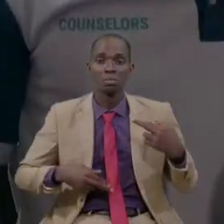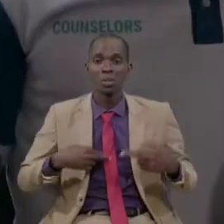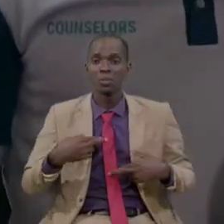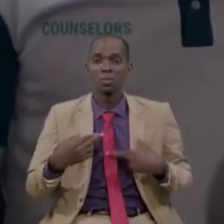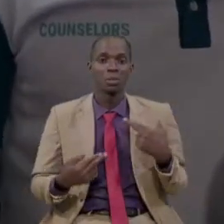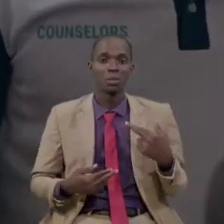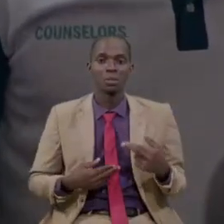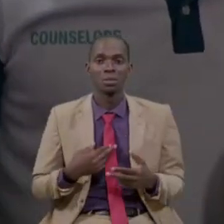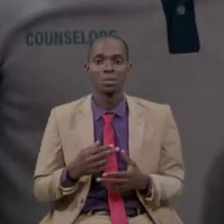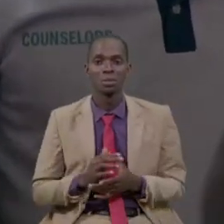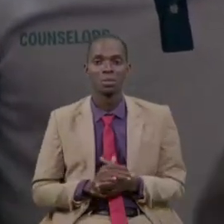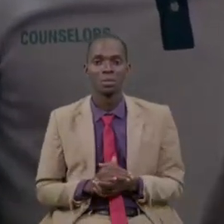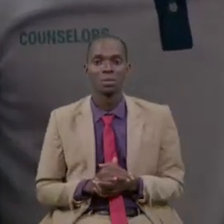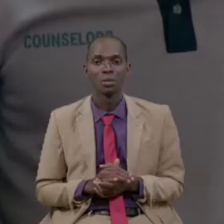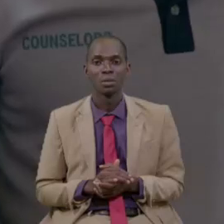the consciousness,